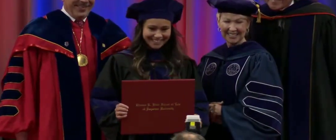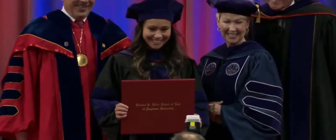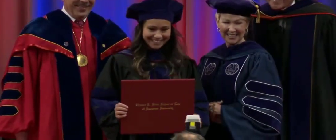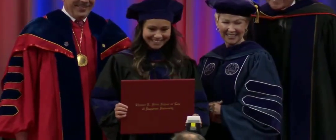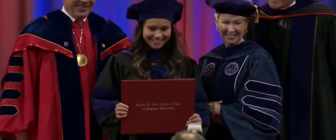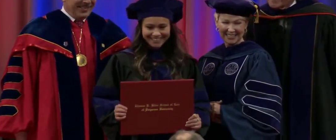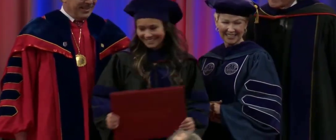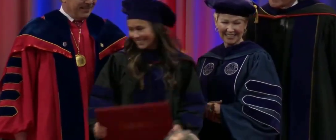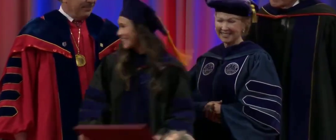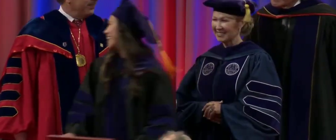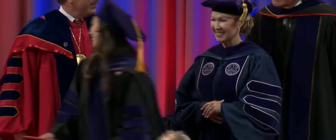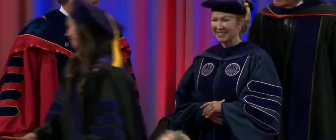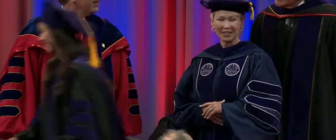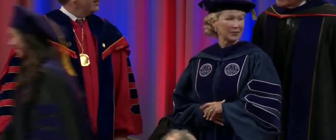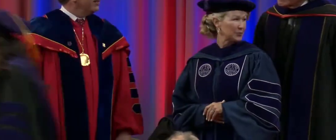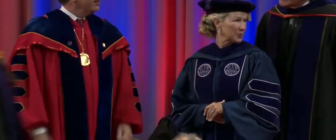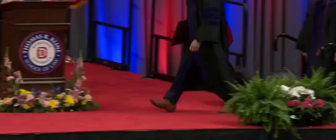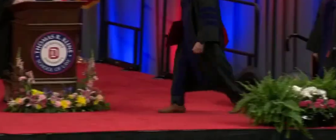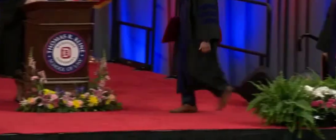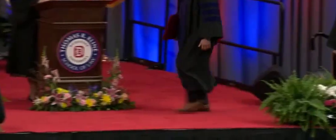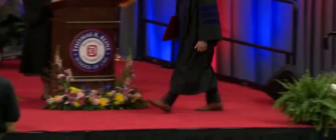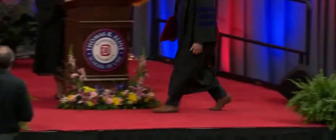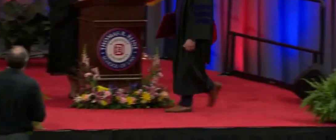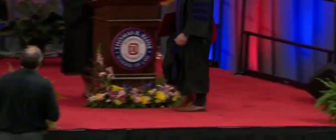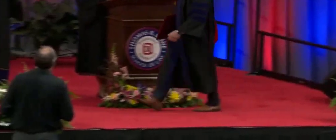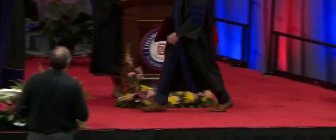Nicholas Monaco.